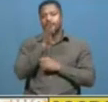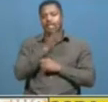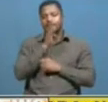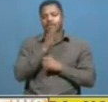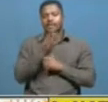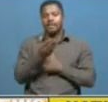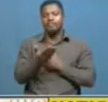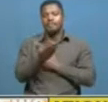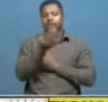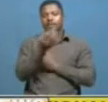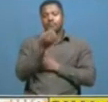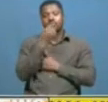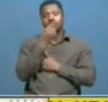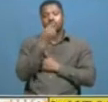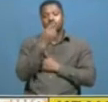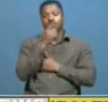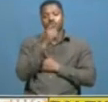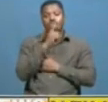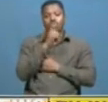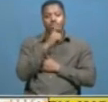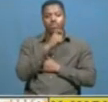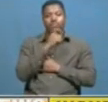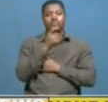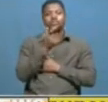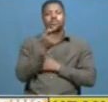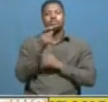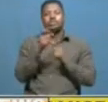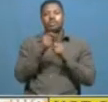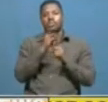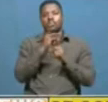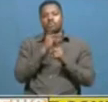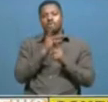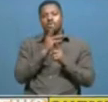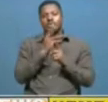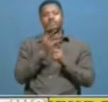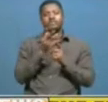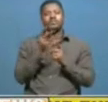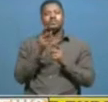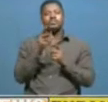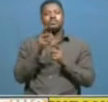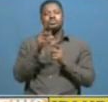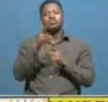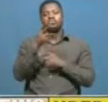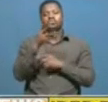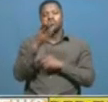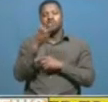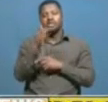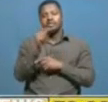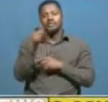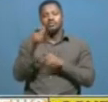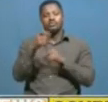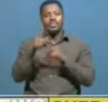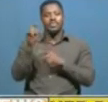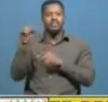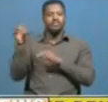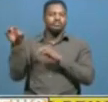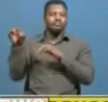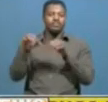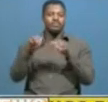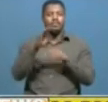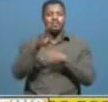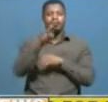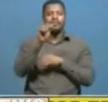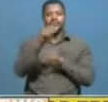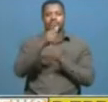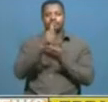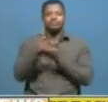amapa eduane kuku rice water. She first came to Tema from the then Bunahafu region to